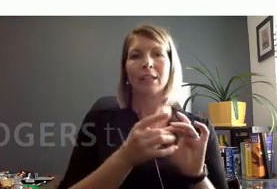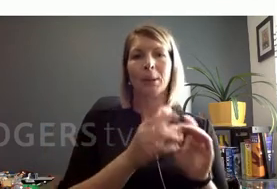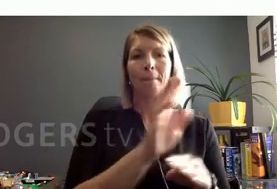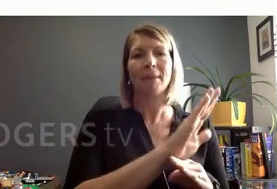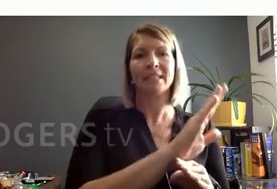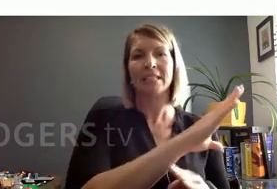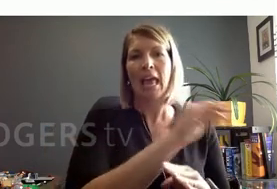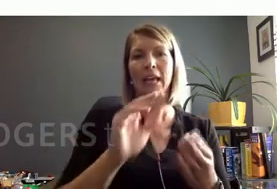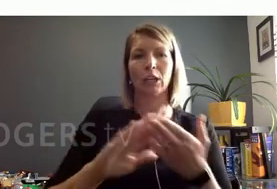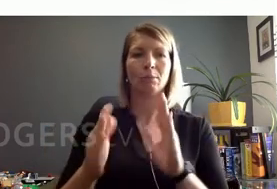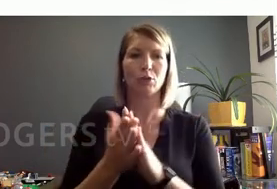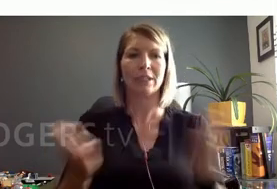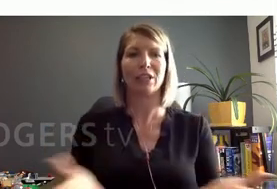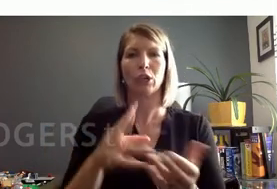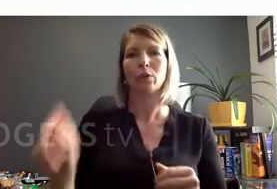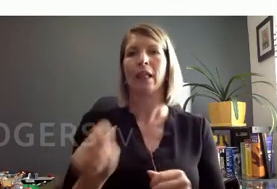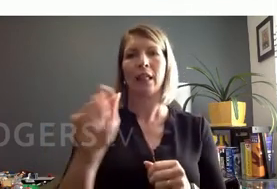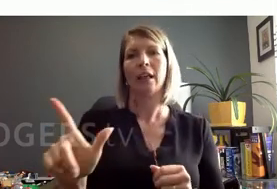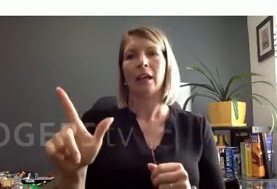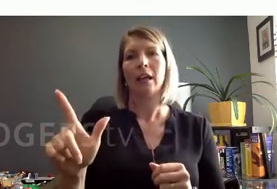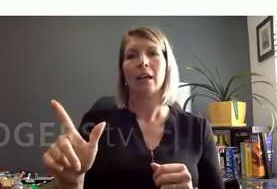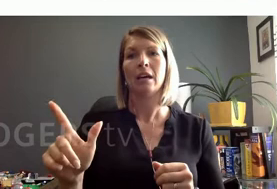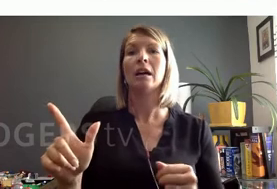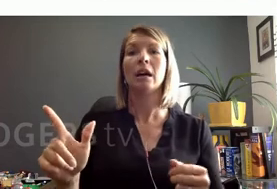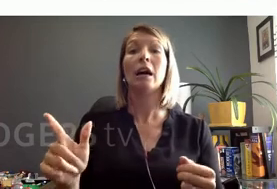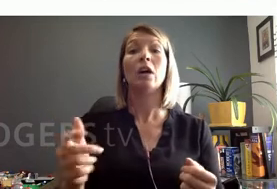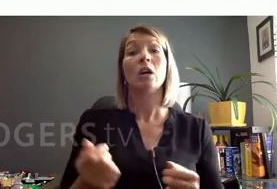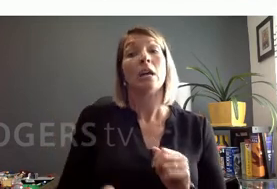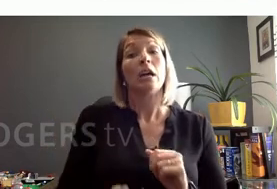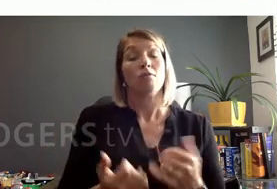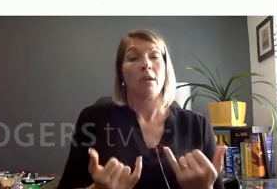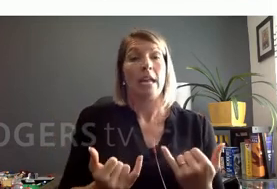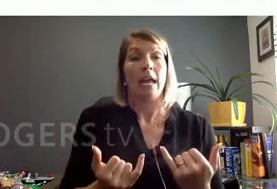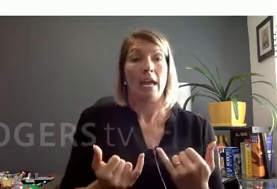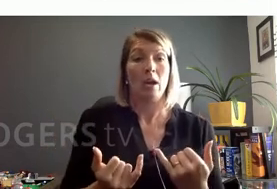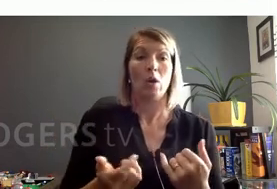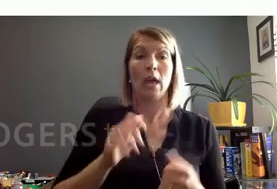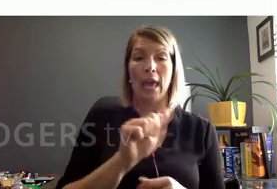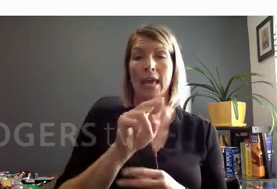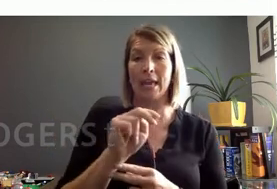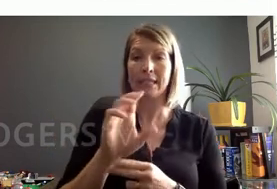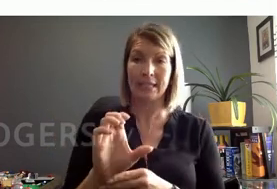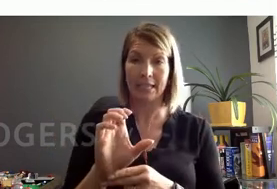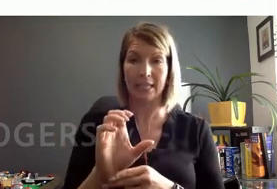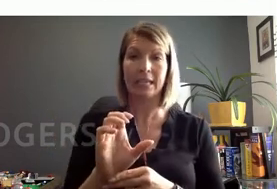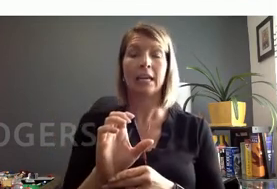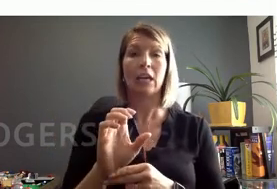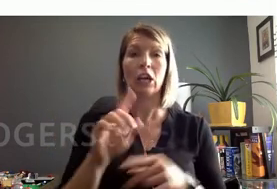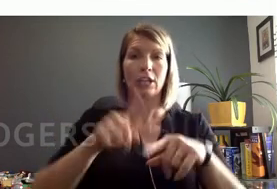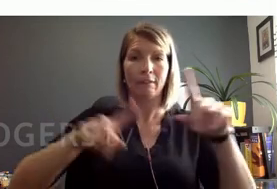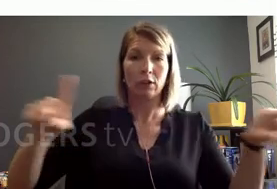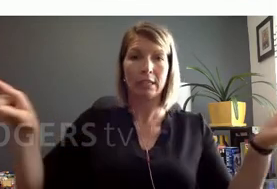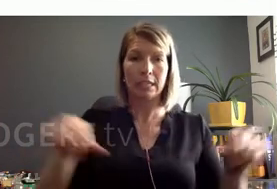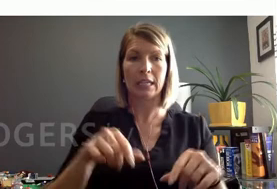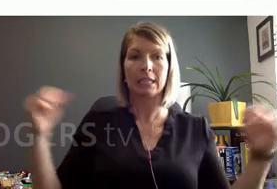It's one of a number of panels, as you know, taking place during the Association of New Canadians Virtual Diversity Summit 2020,